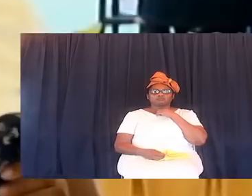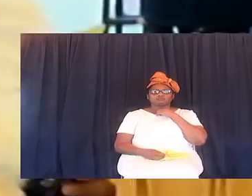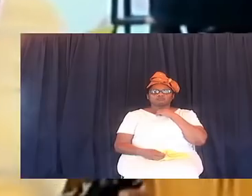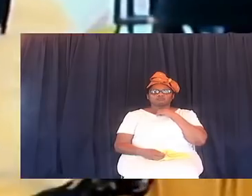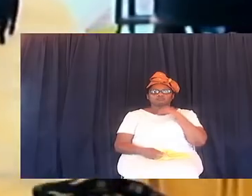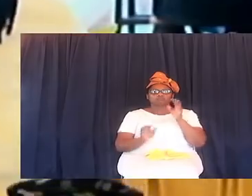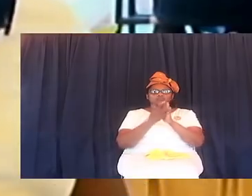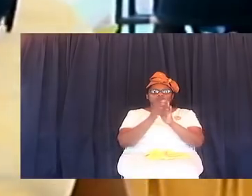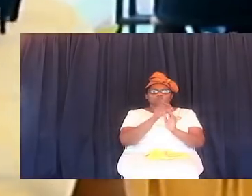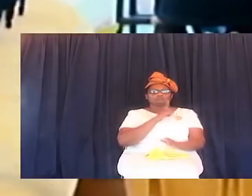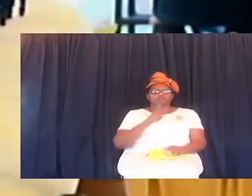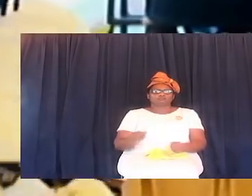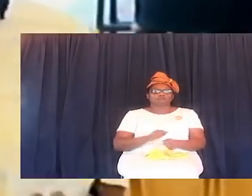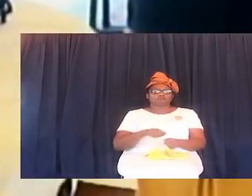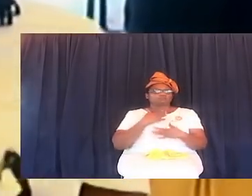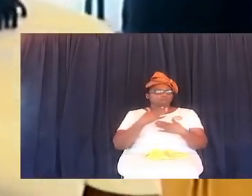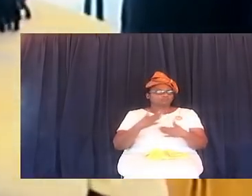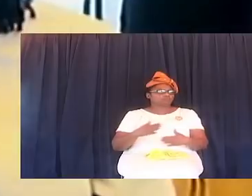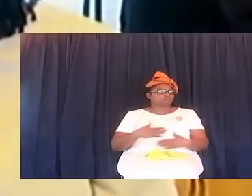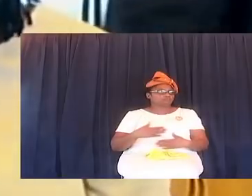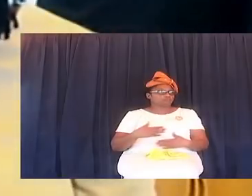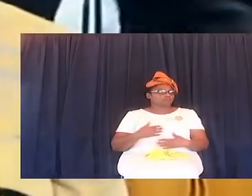Praise the Lord, everybody.